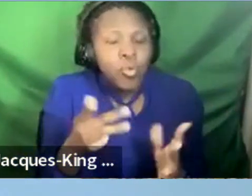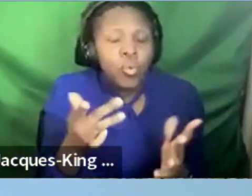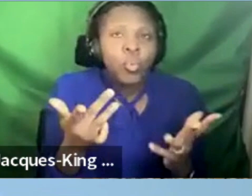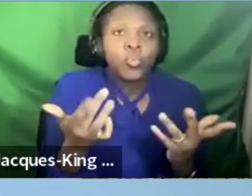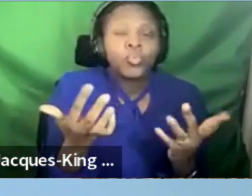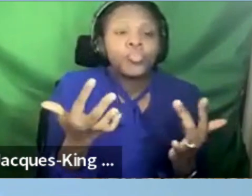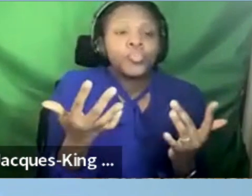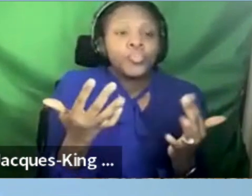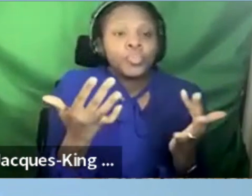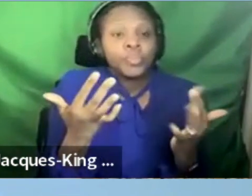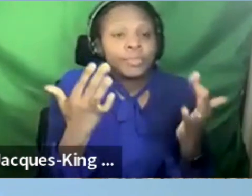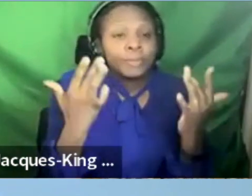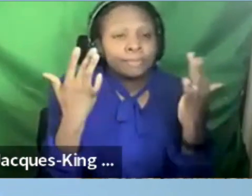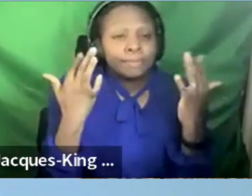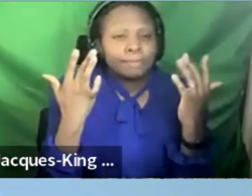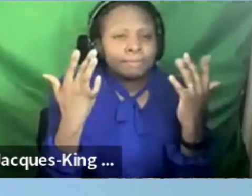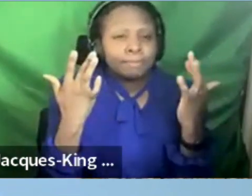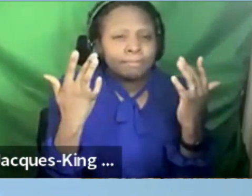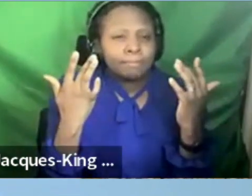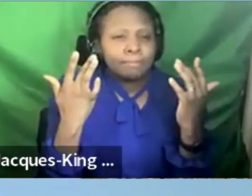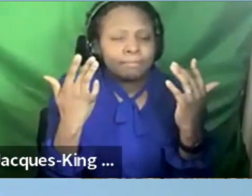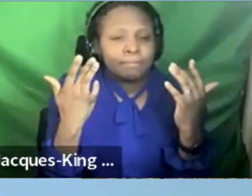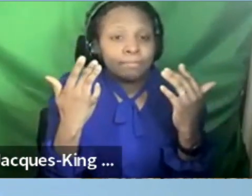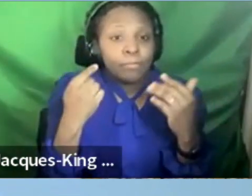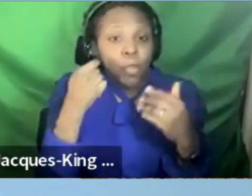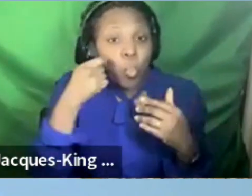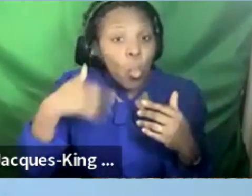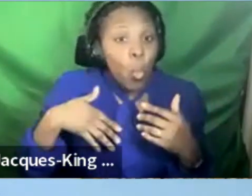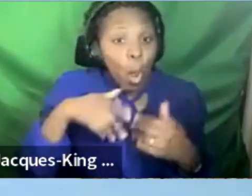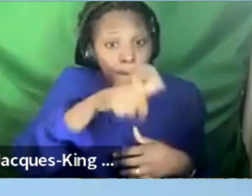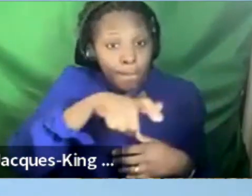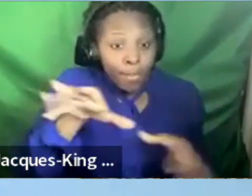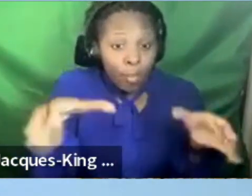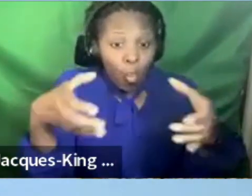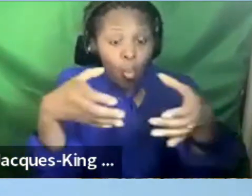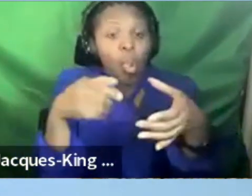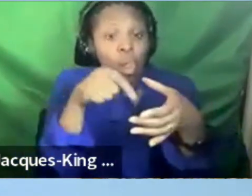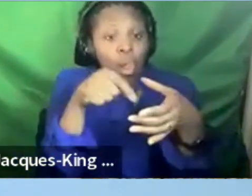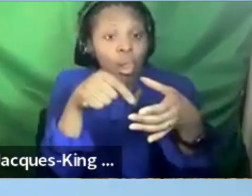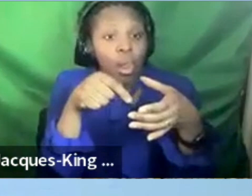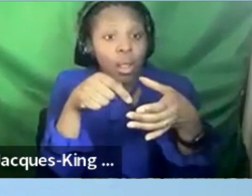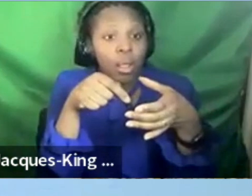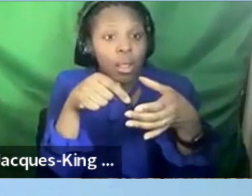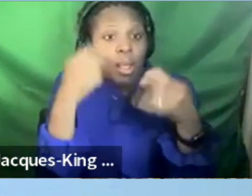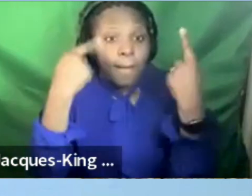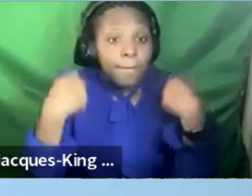kinds of things. And if you take the most